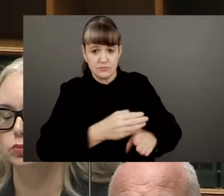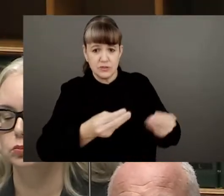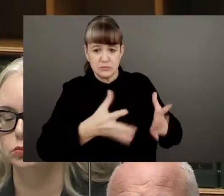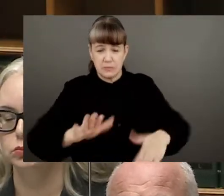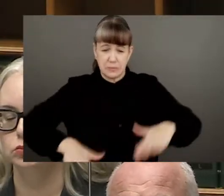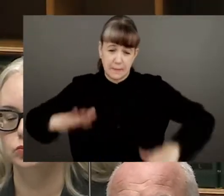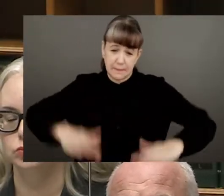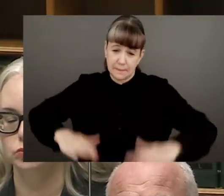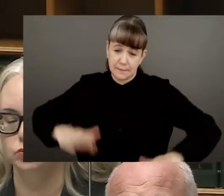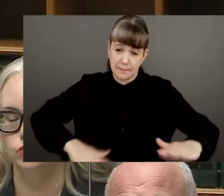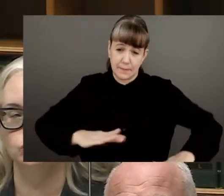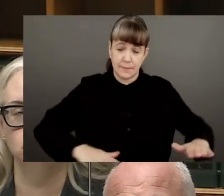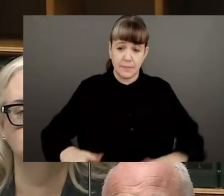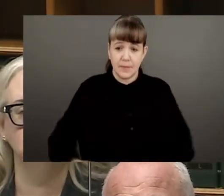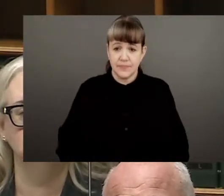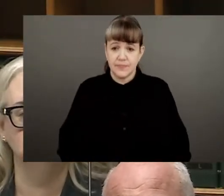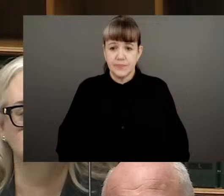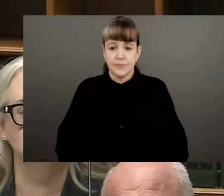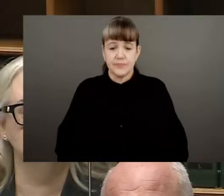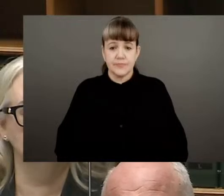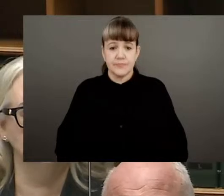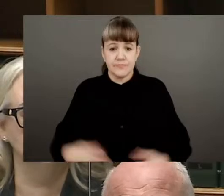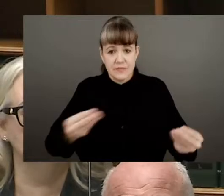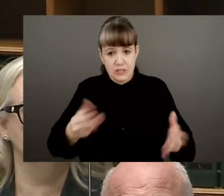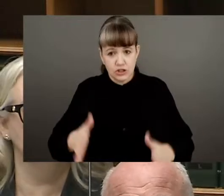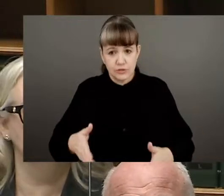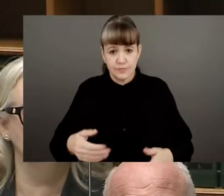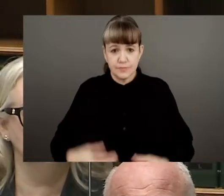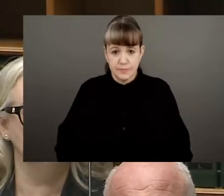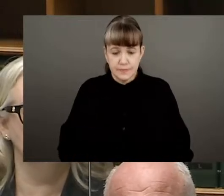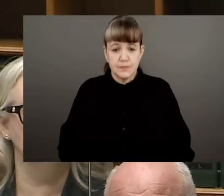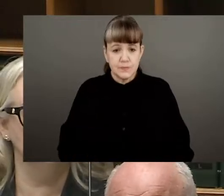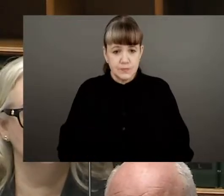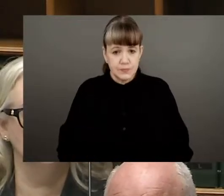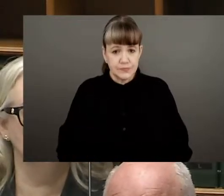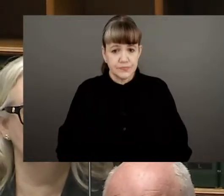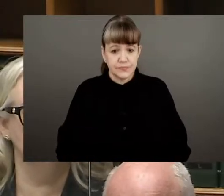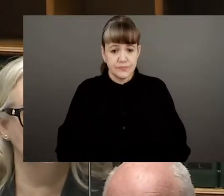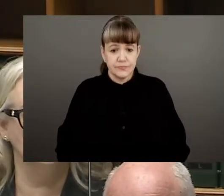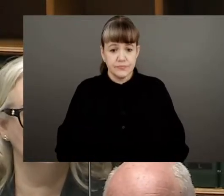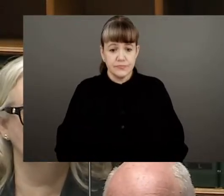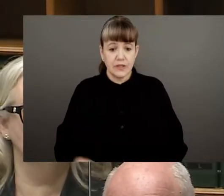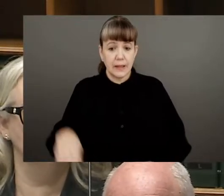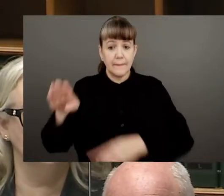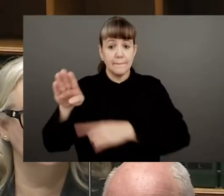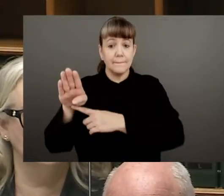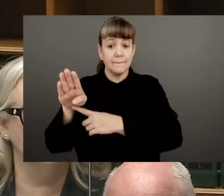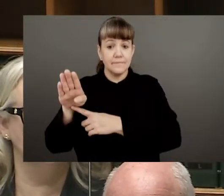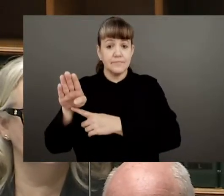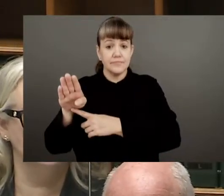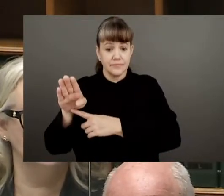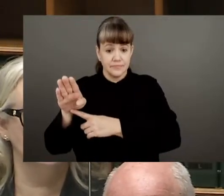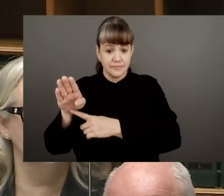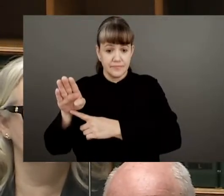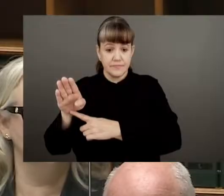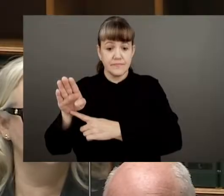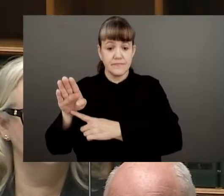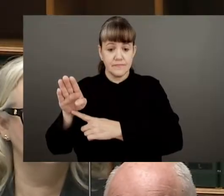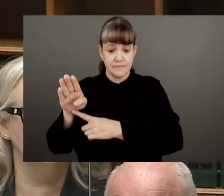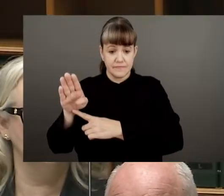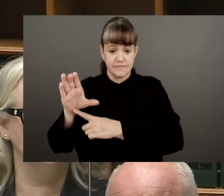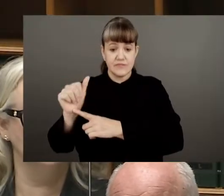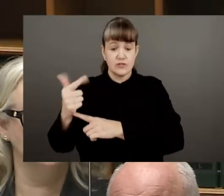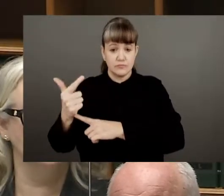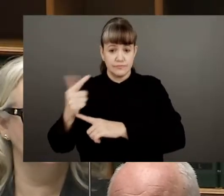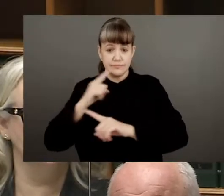Mr. Speaker, BC has taken a leadership role across this country when it comes to responding to extortion and responding to